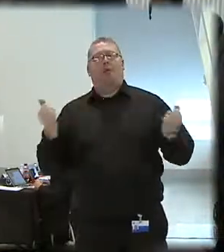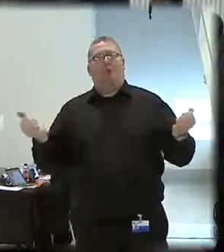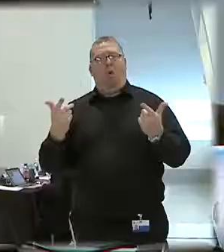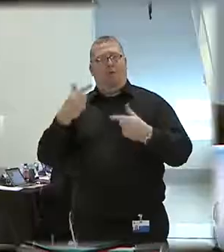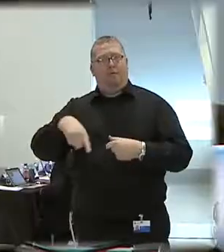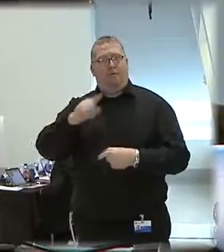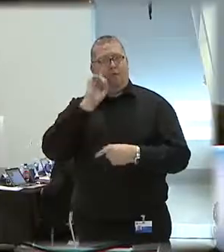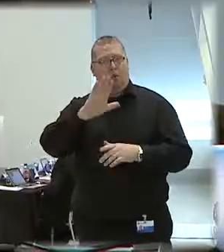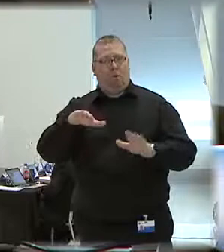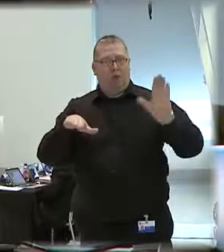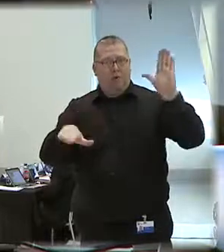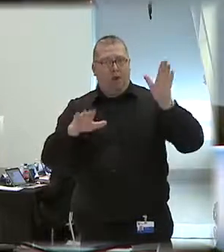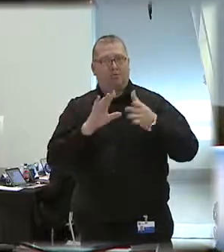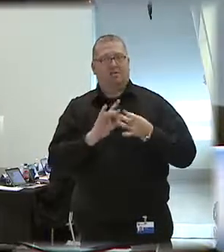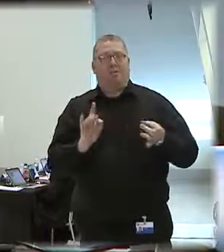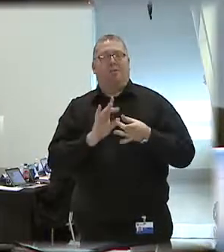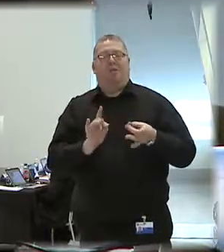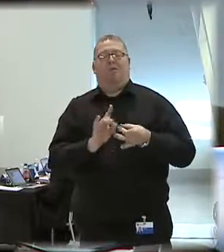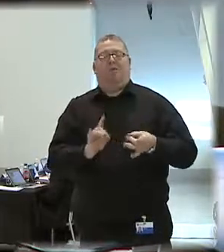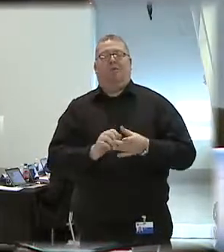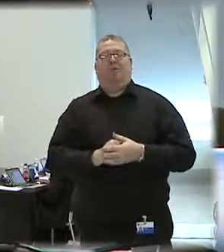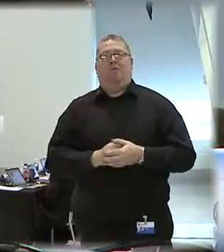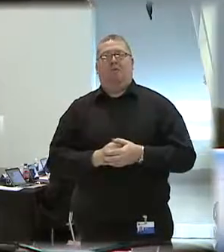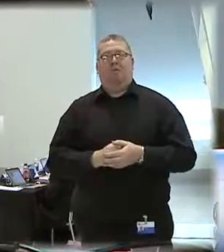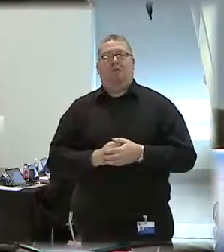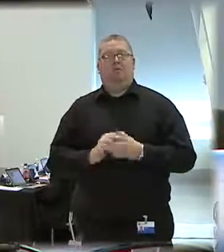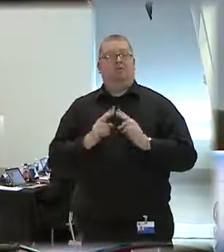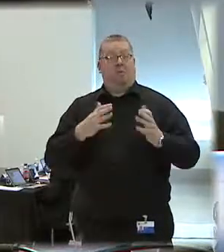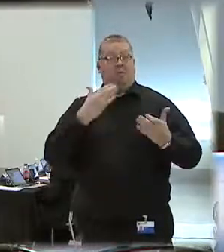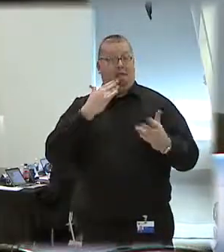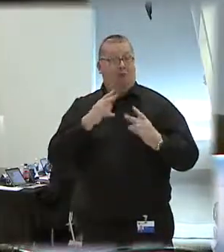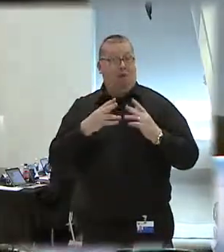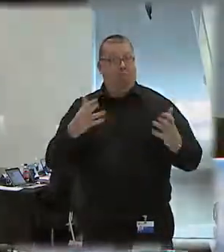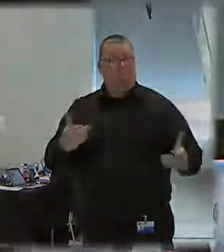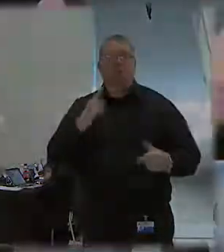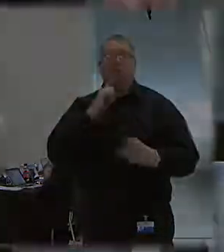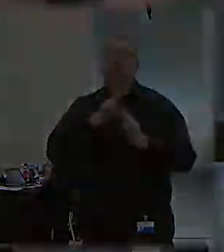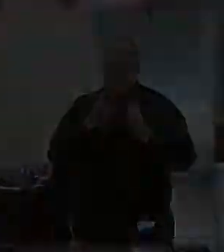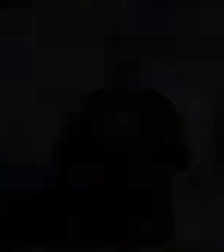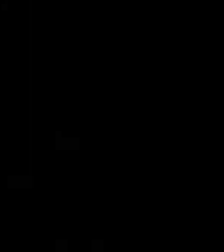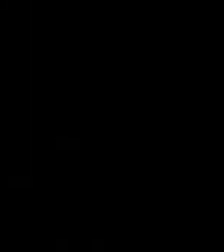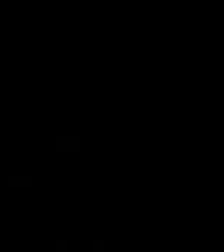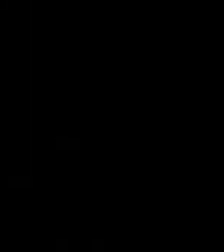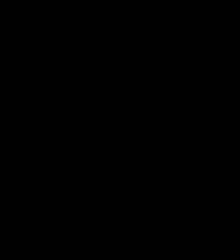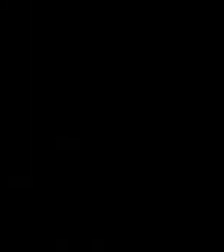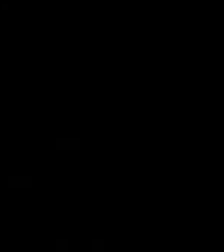for your testimony very much. Thank you very much. It was very nice and very good.